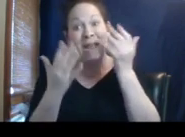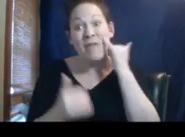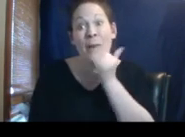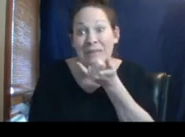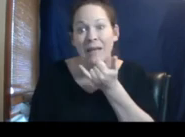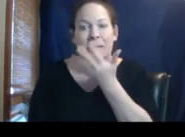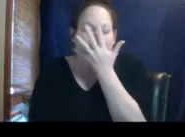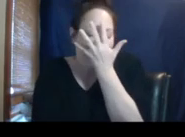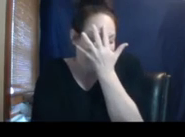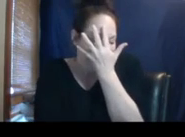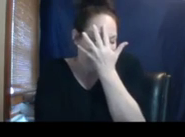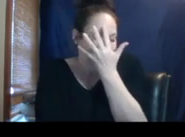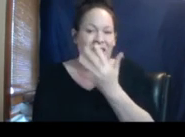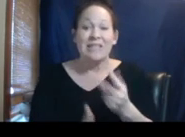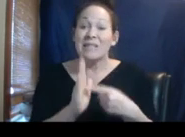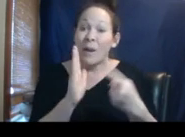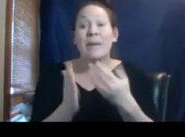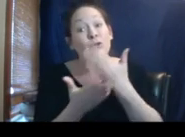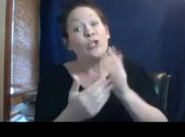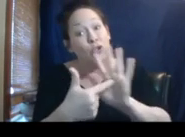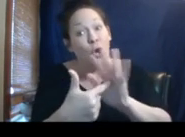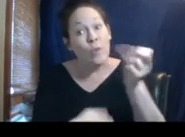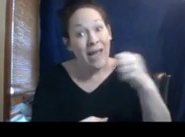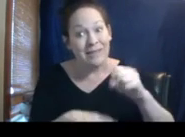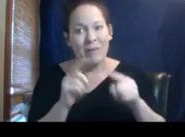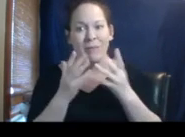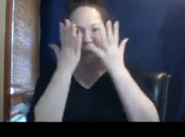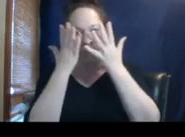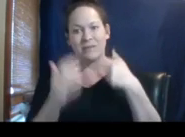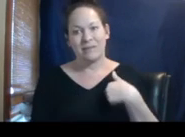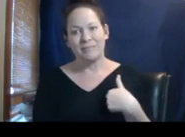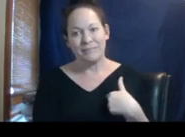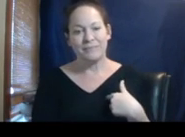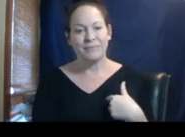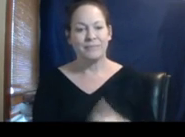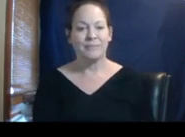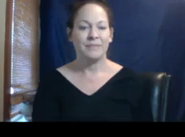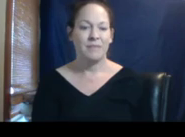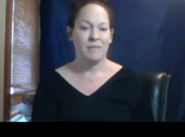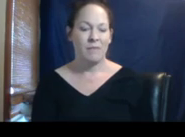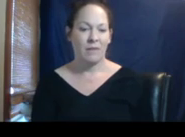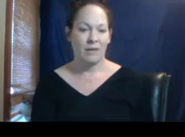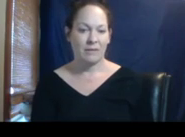mistake, even though I know I want to periodically. And I think in long division,